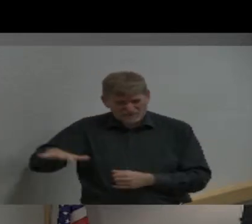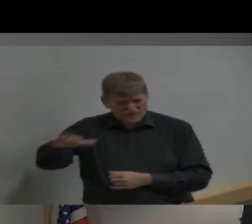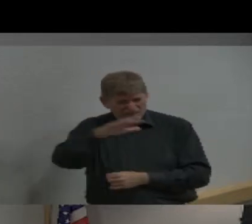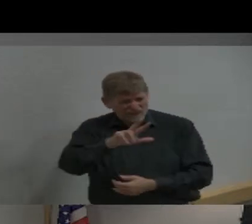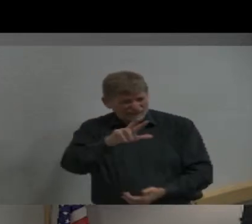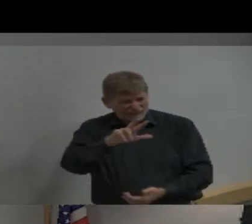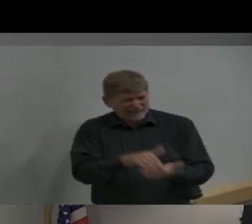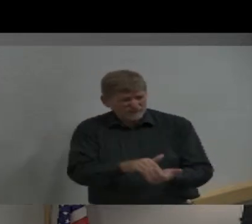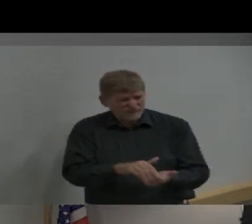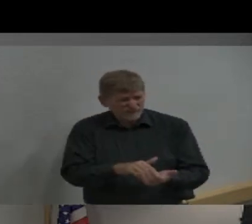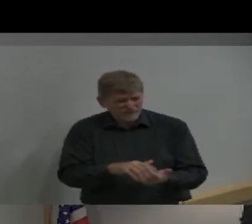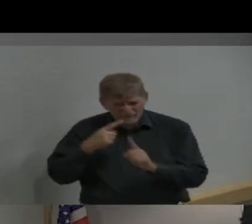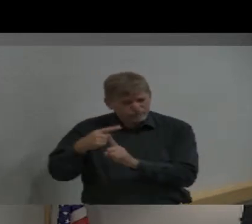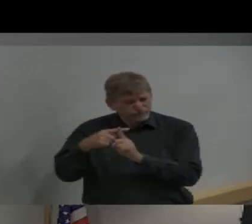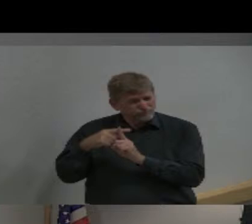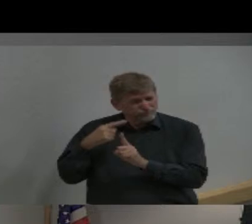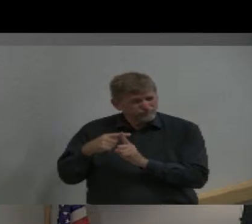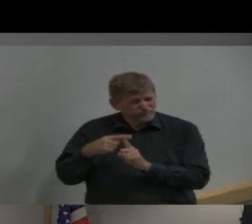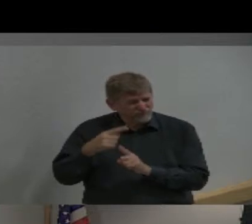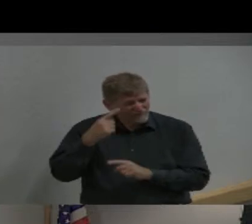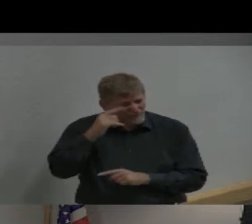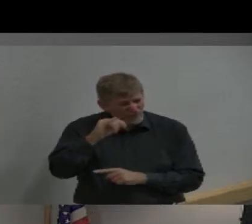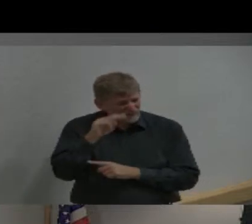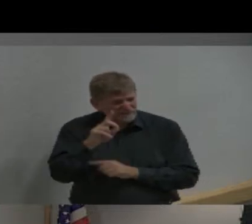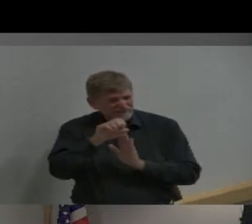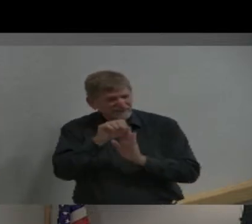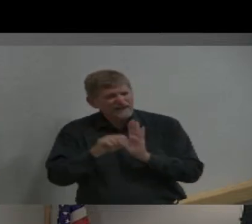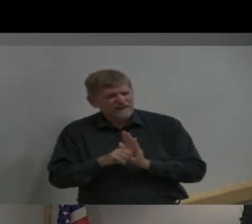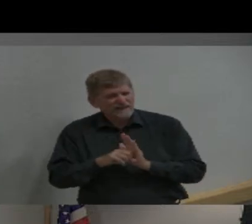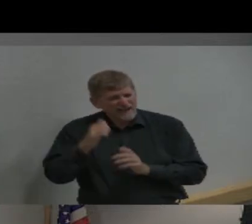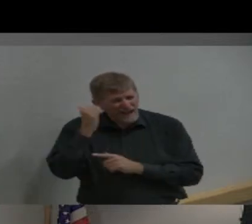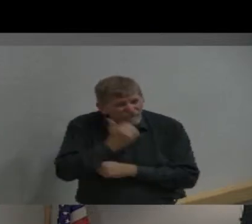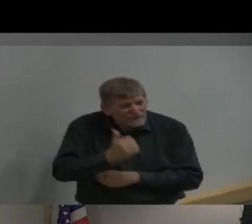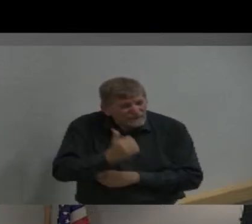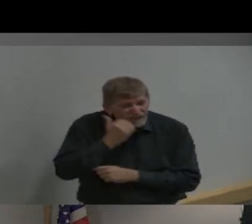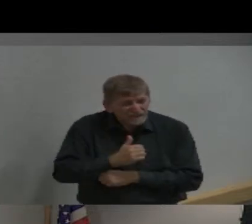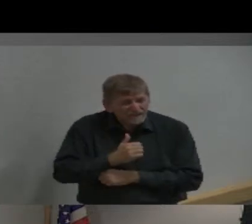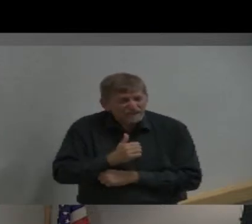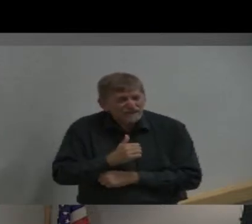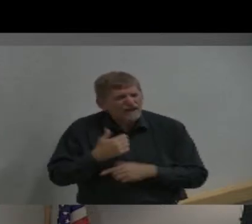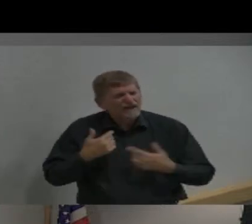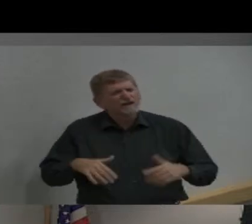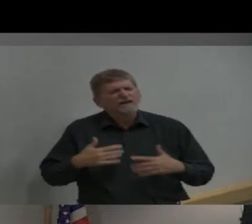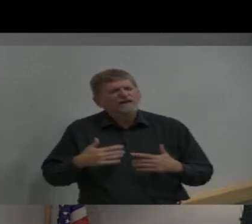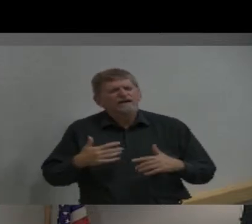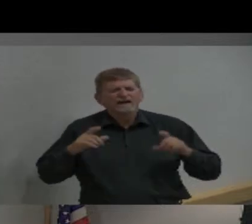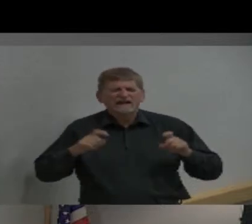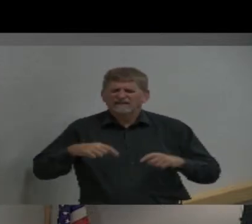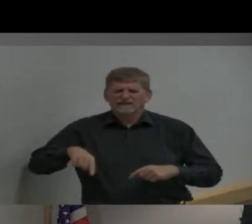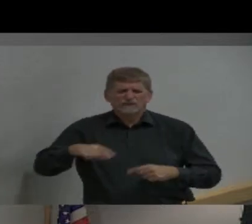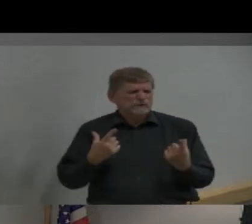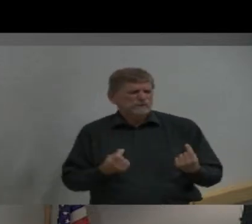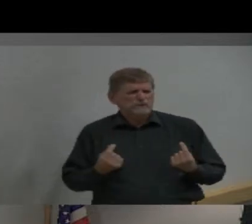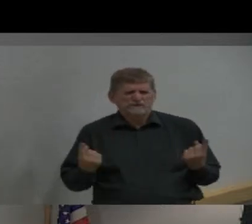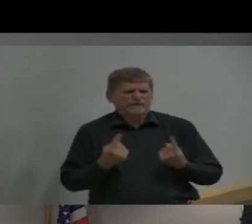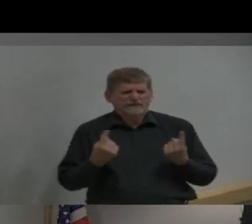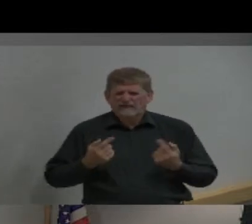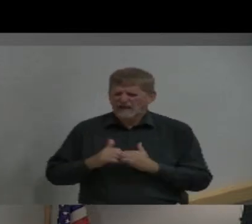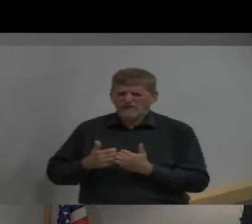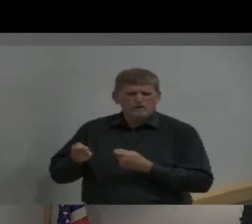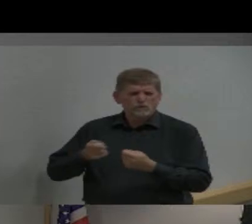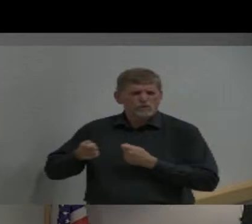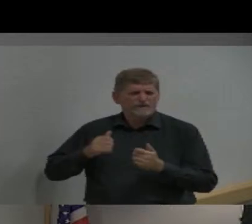So, I think clearly some action needs to be taken. Now, I'm not sure what